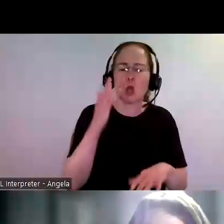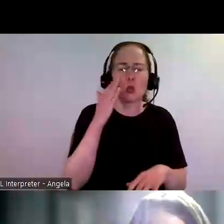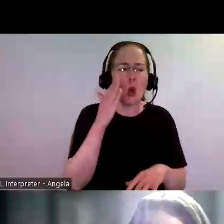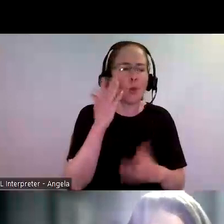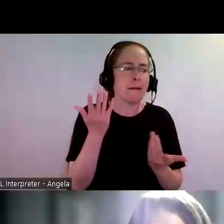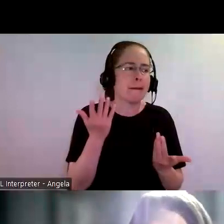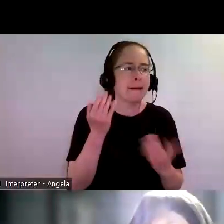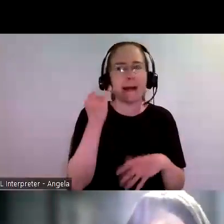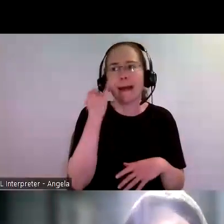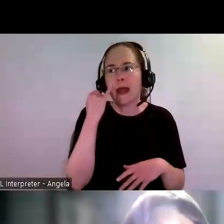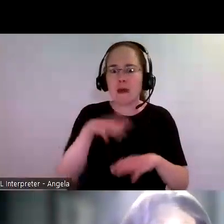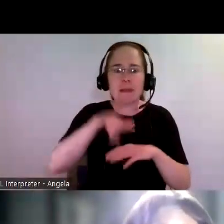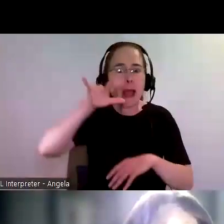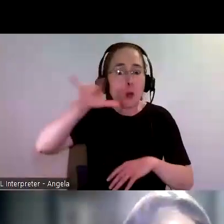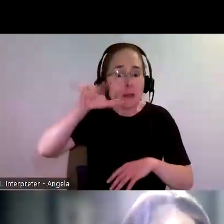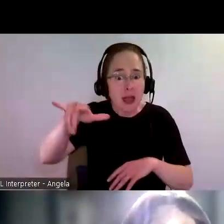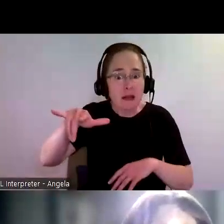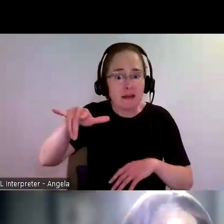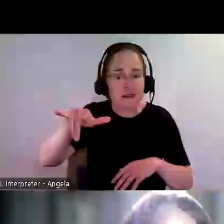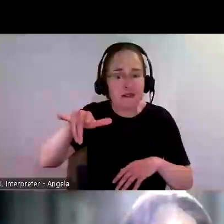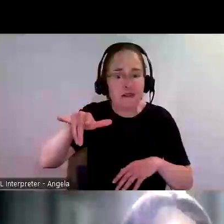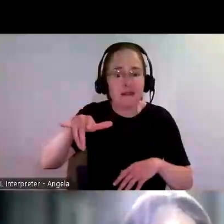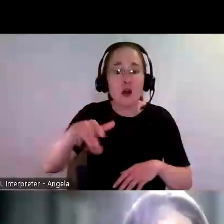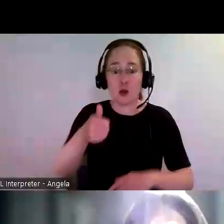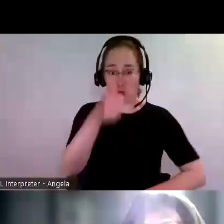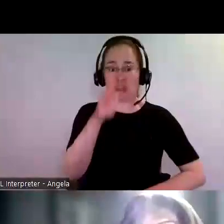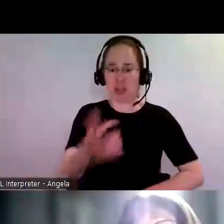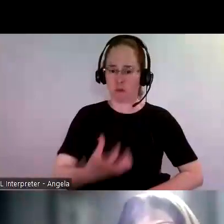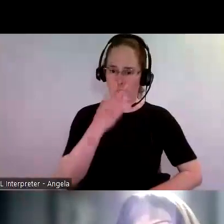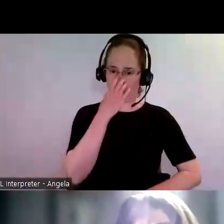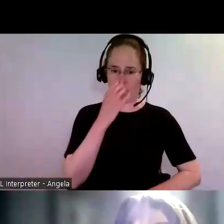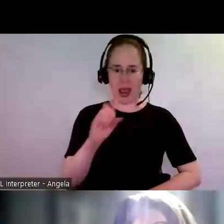if you're in an airplane, you have to give yourself oxygen first.